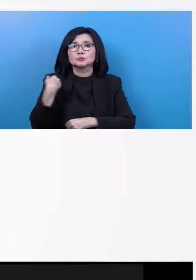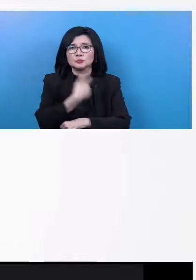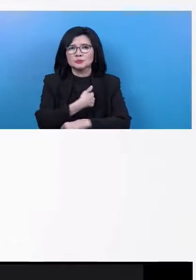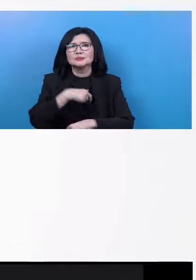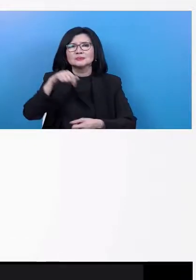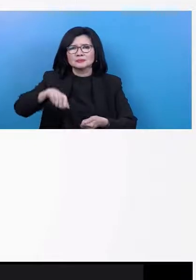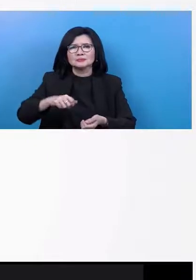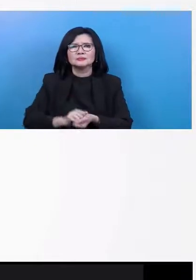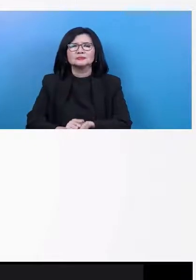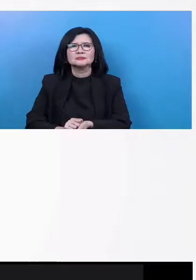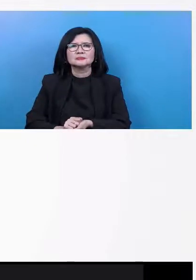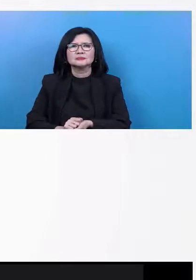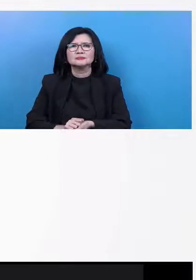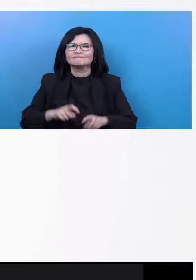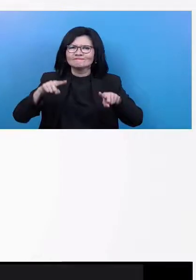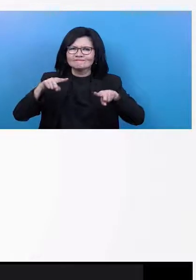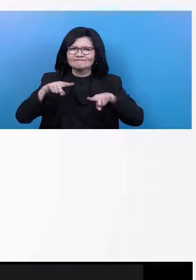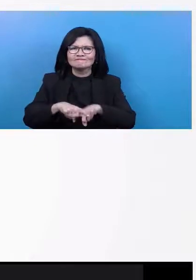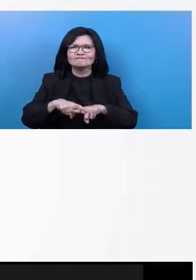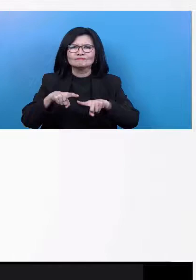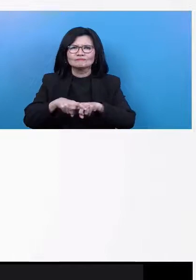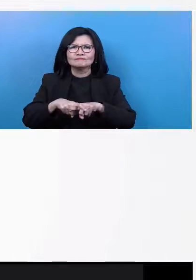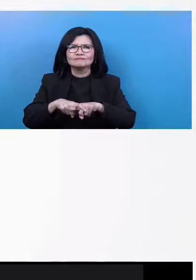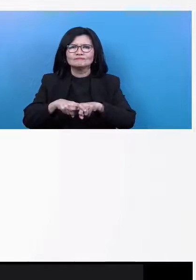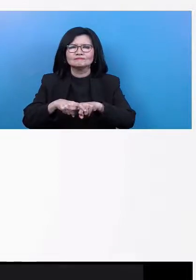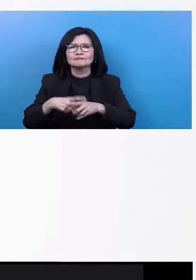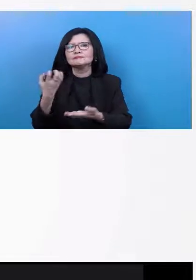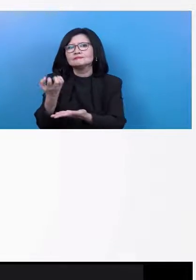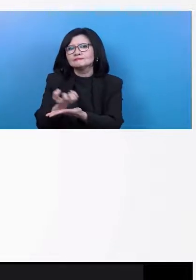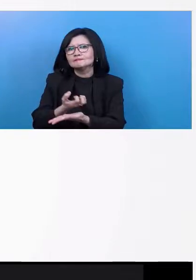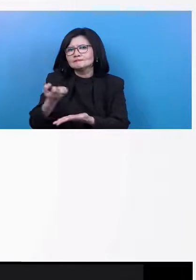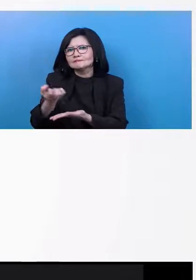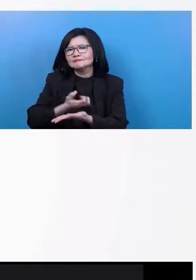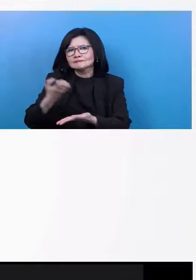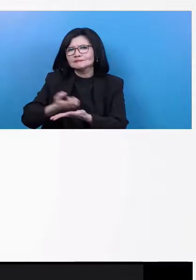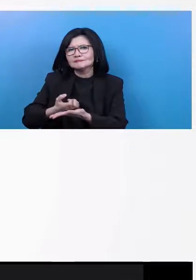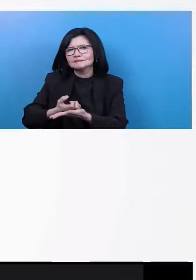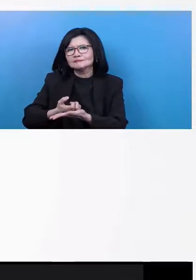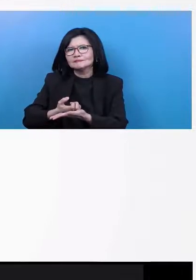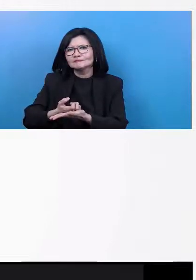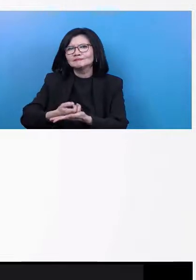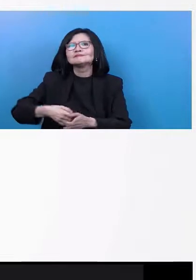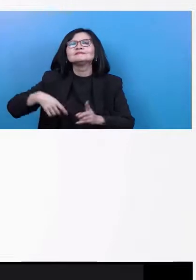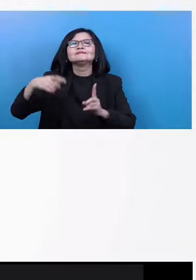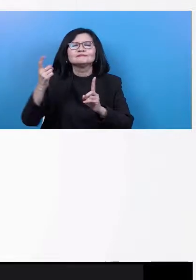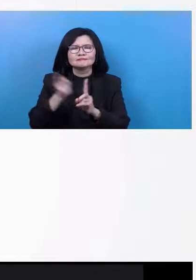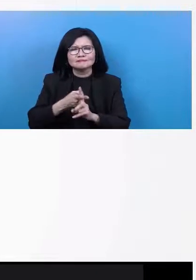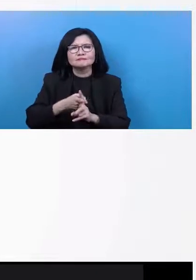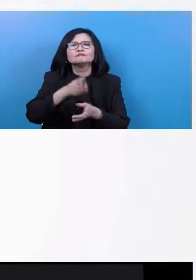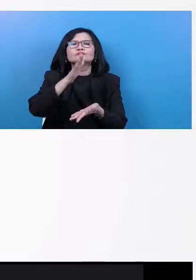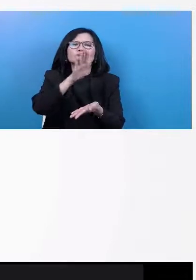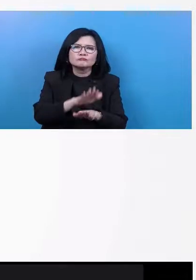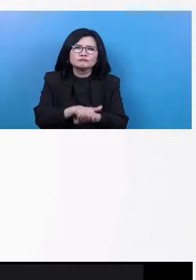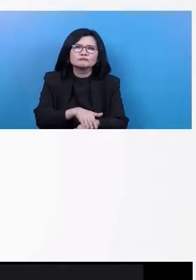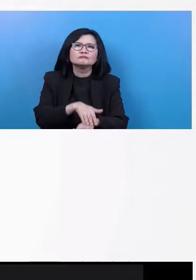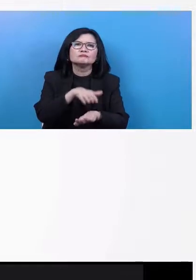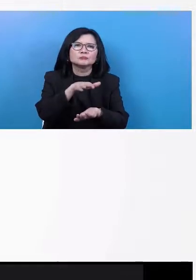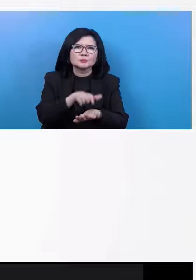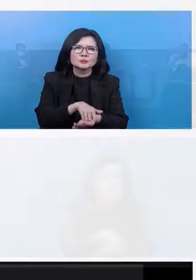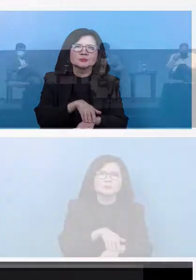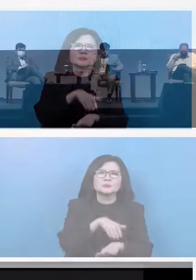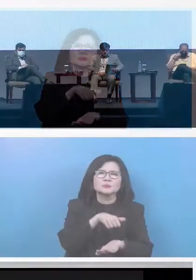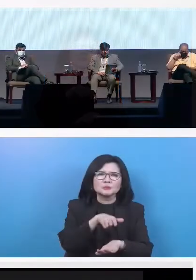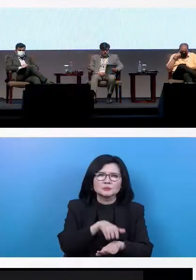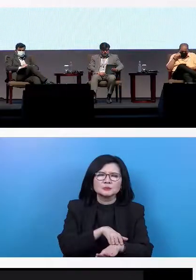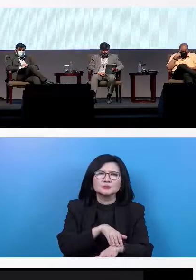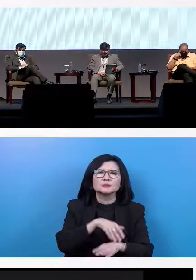may have to slow down the improvement. And today, when you